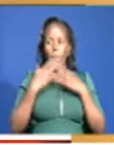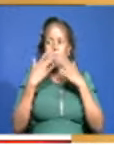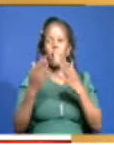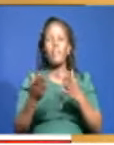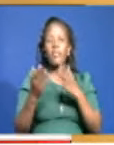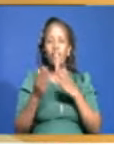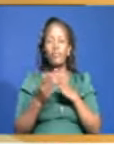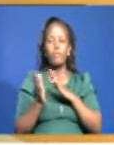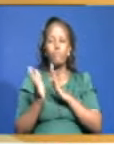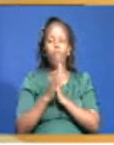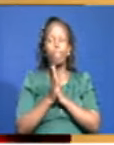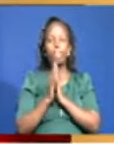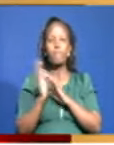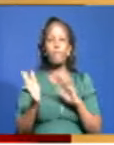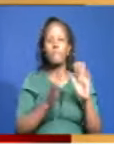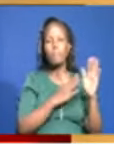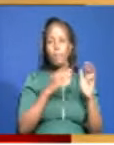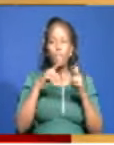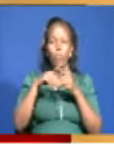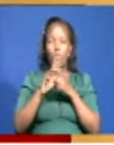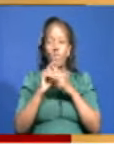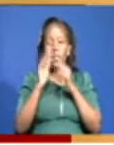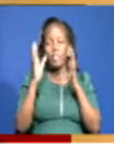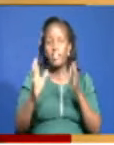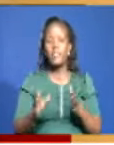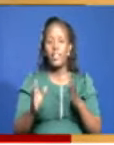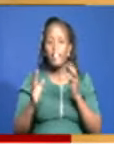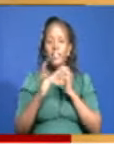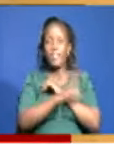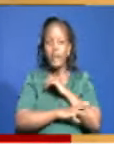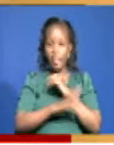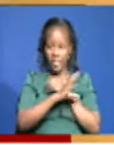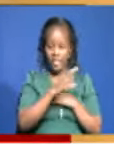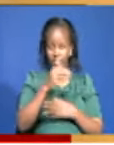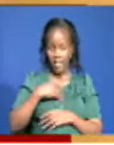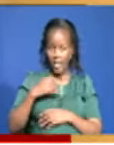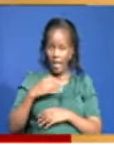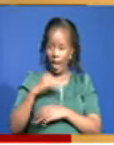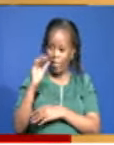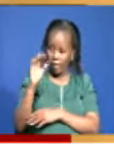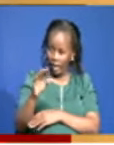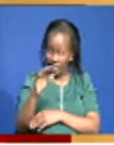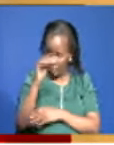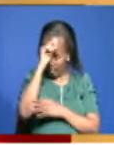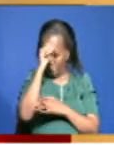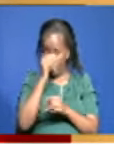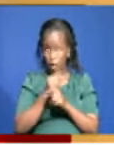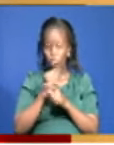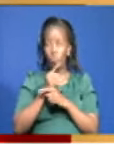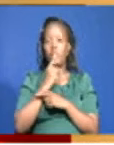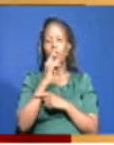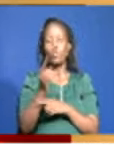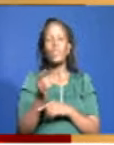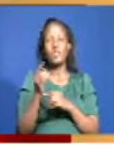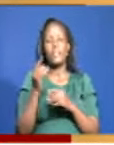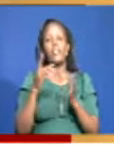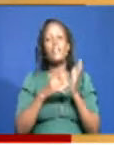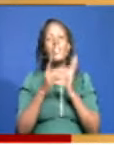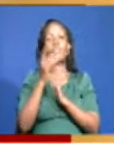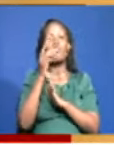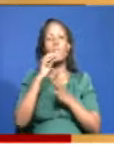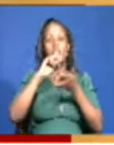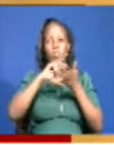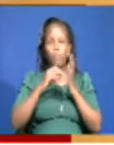report. Now, engineers in the country have appealed to the government to ensure that infrastructure projects in the country are undertaken only